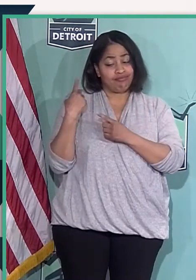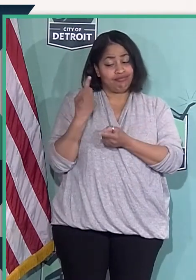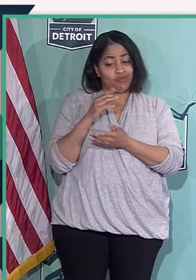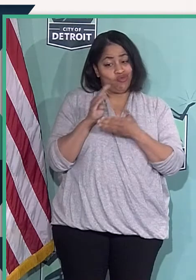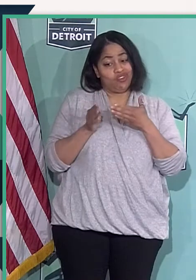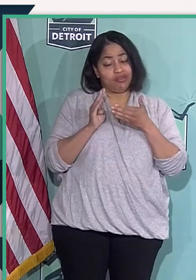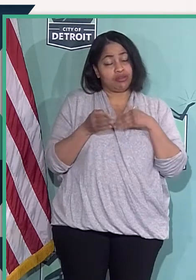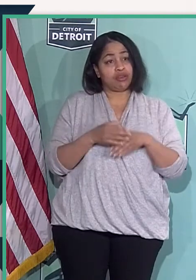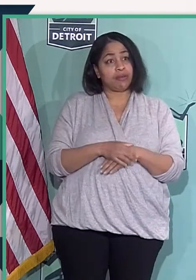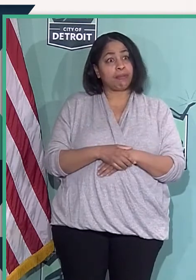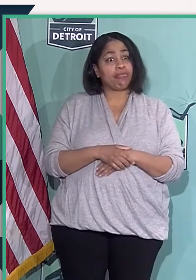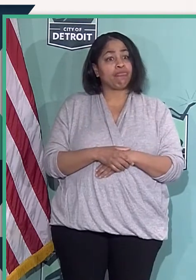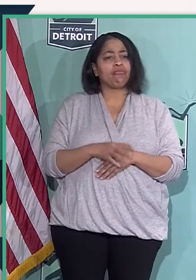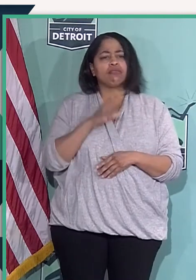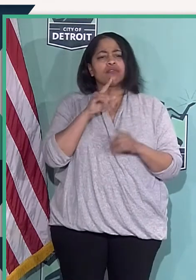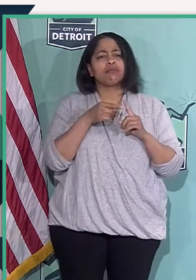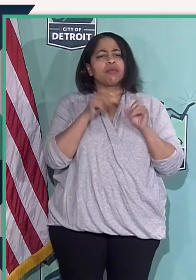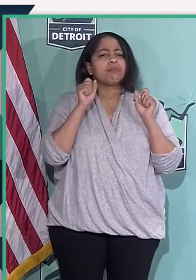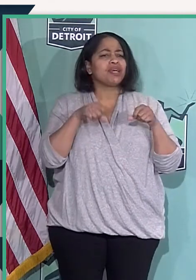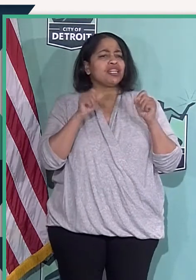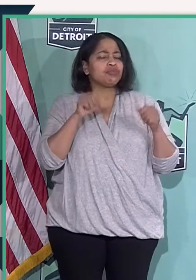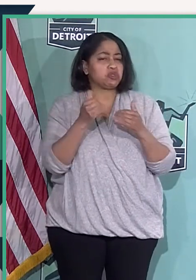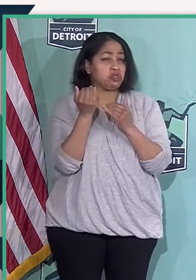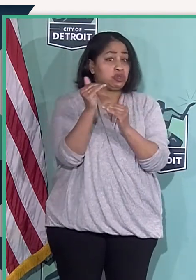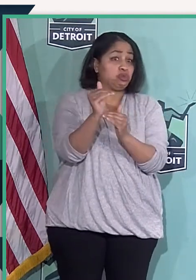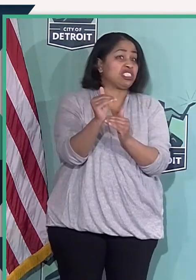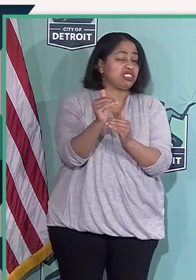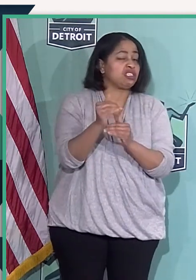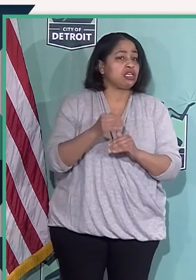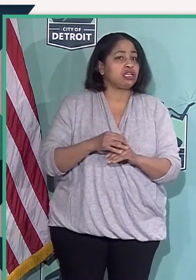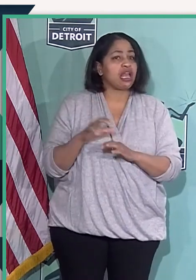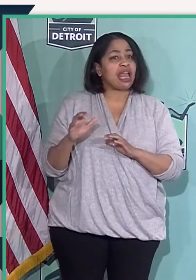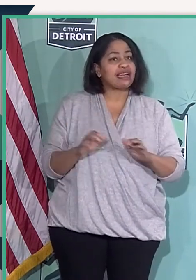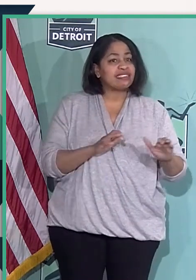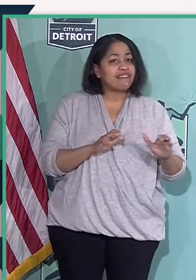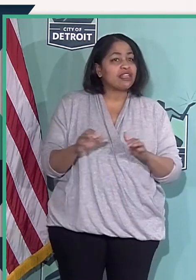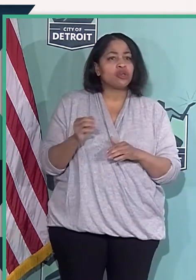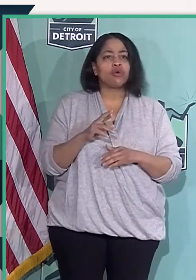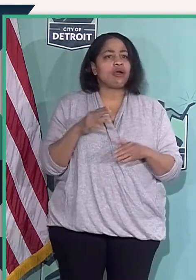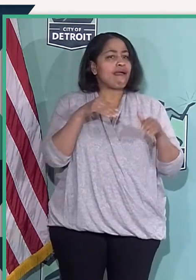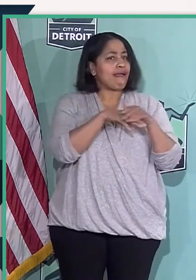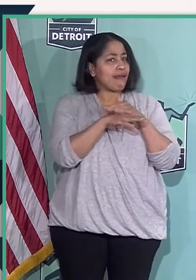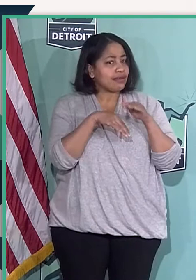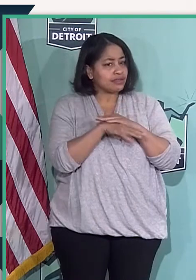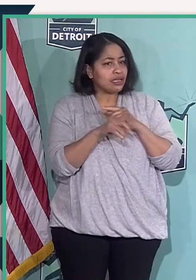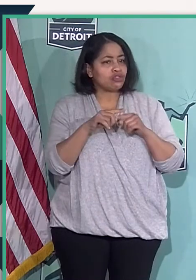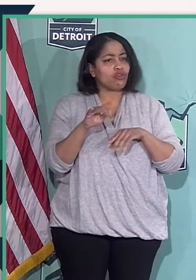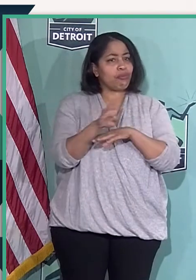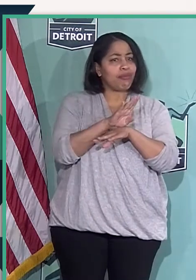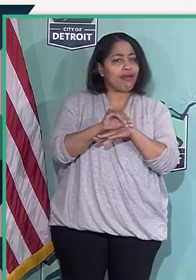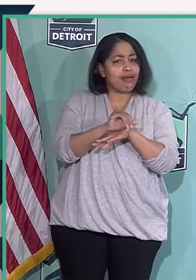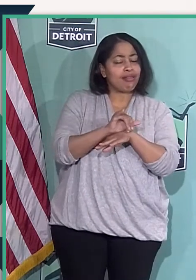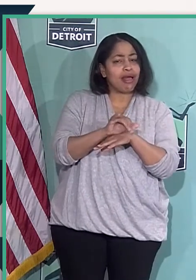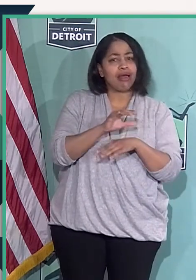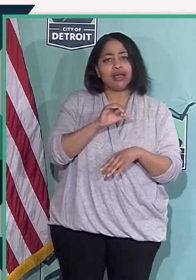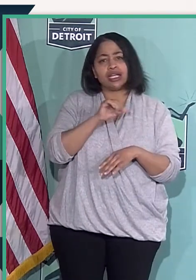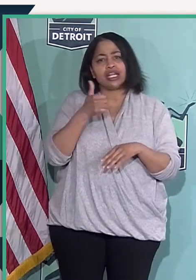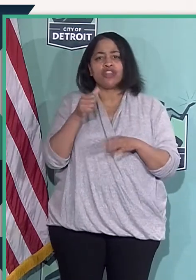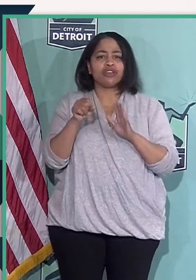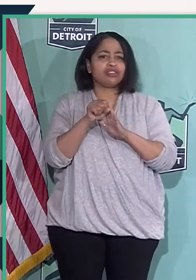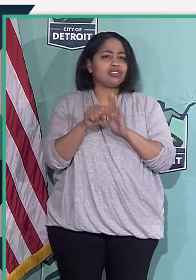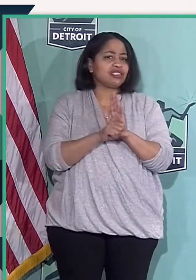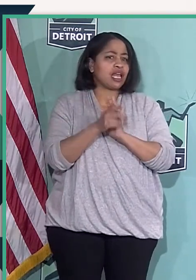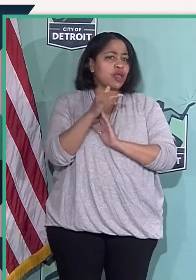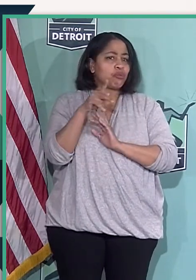weekend, and talk about possibly restricting activities or access to Belle Isle and other state parks, and want to know if you